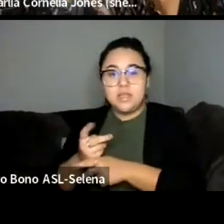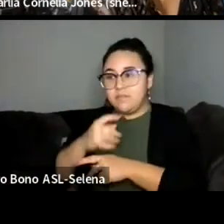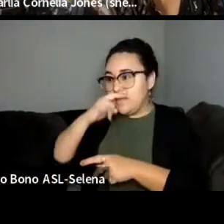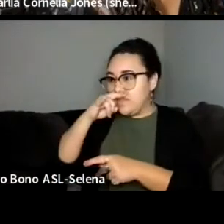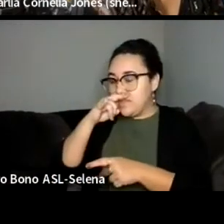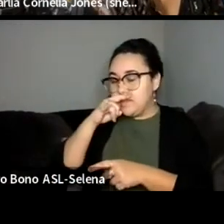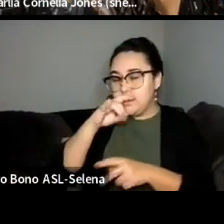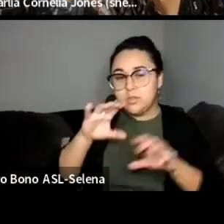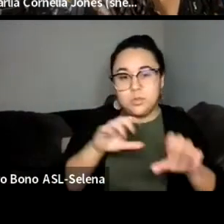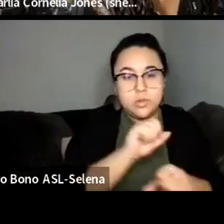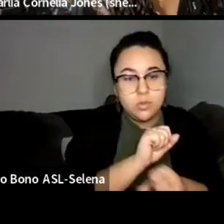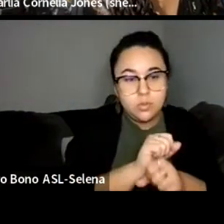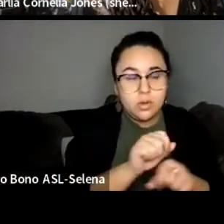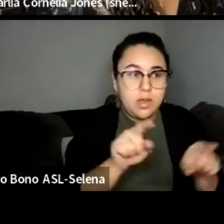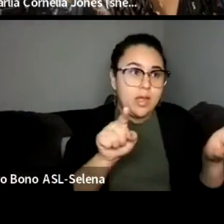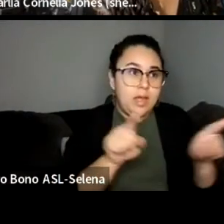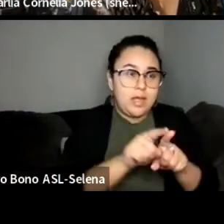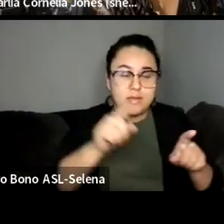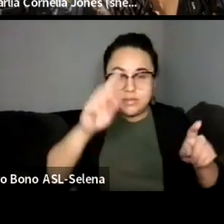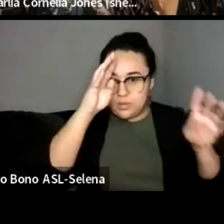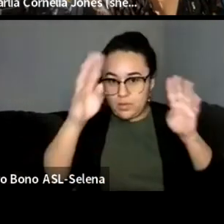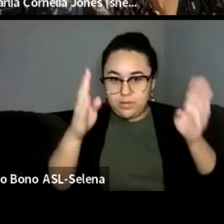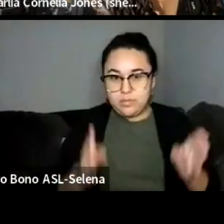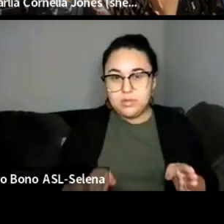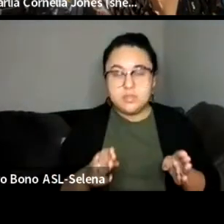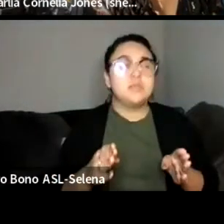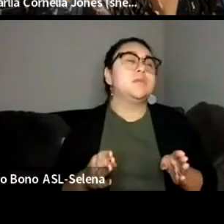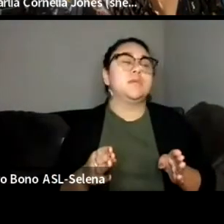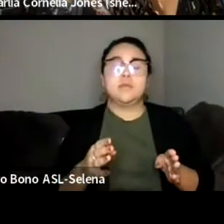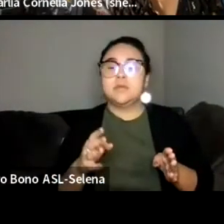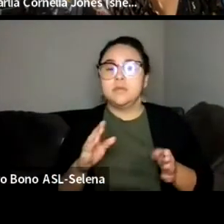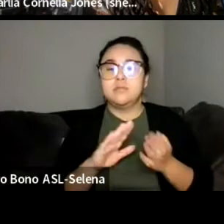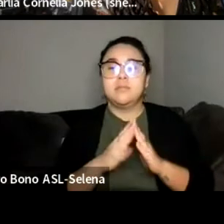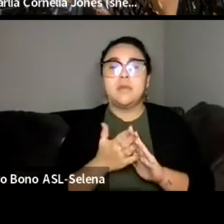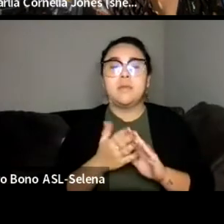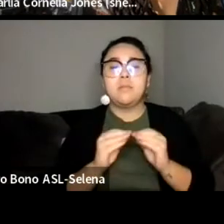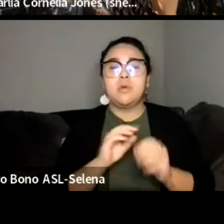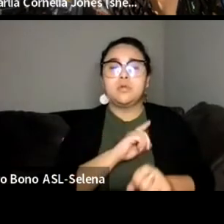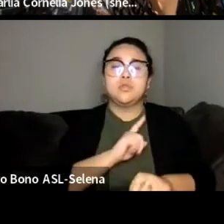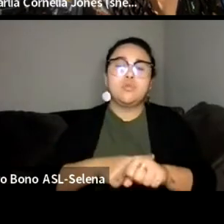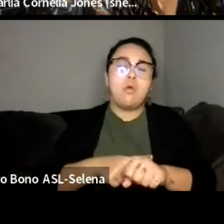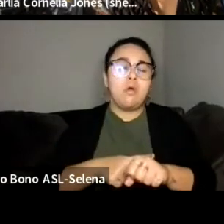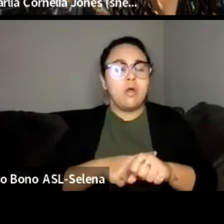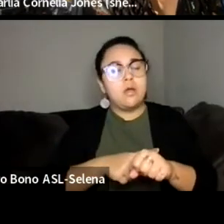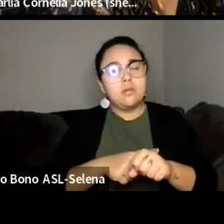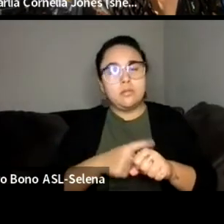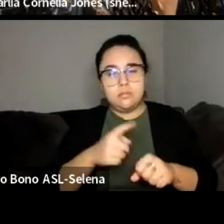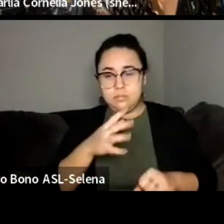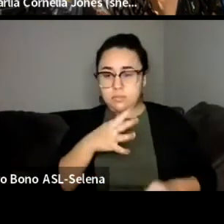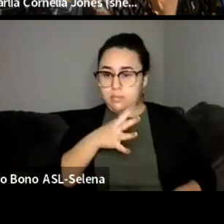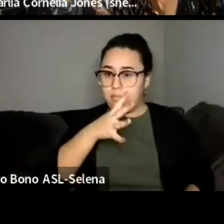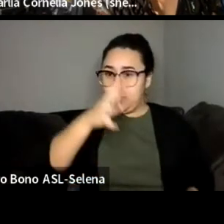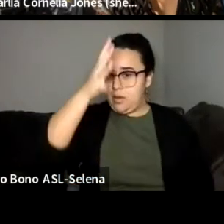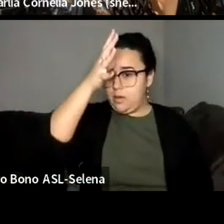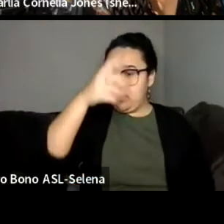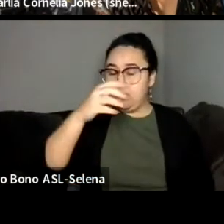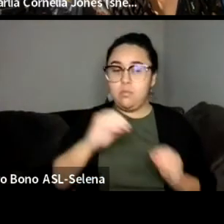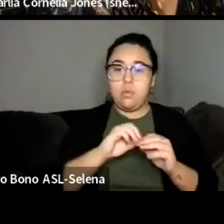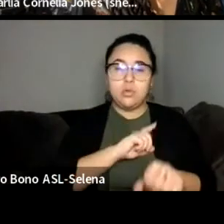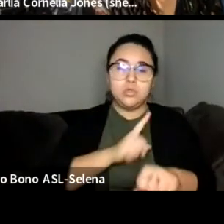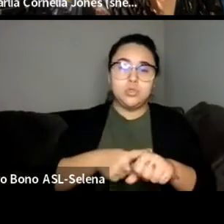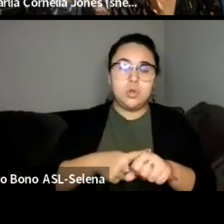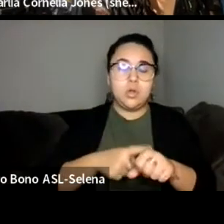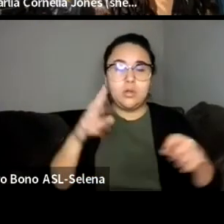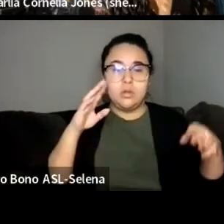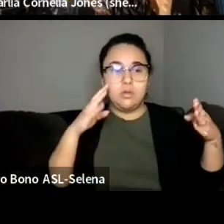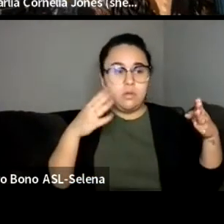doing your work as a creative, it strengthens you. Being a parent strengthens you. It shifts your focus. It I think it brings to you